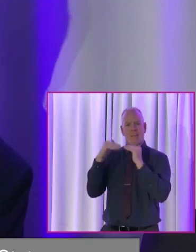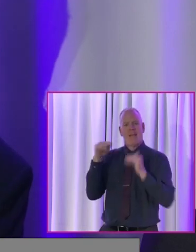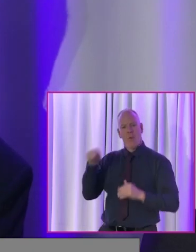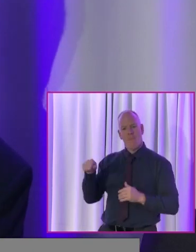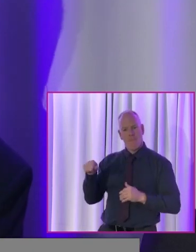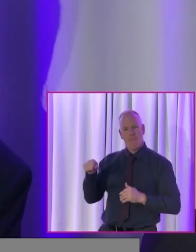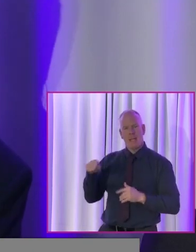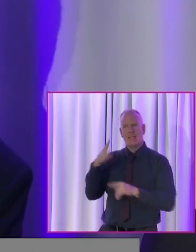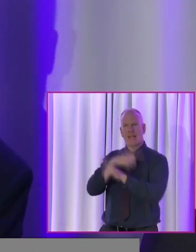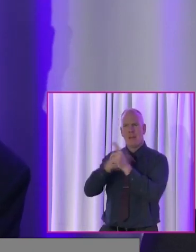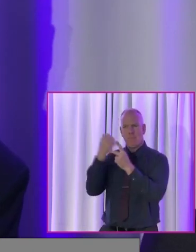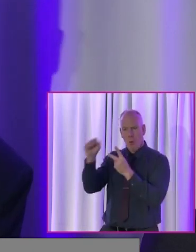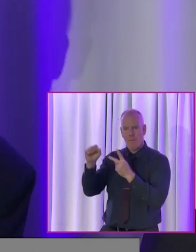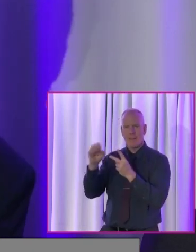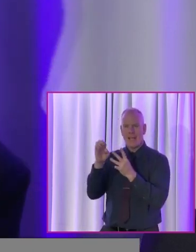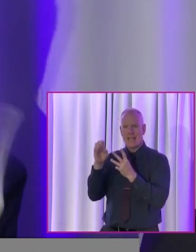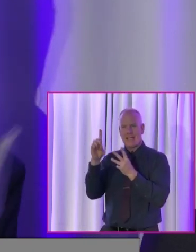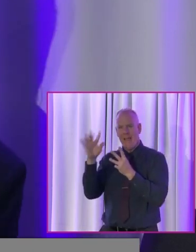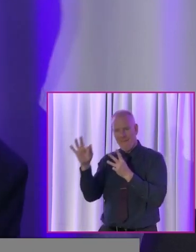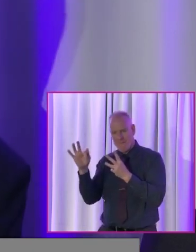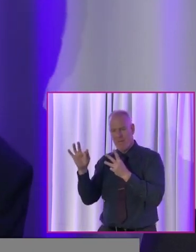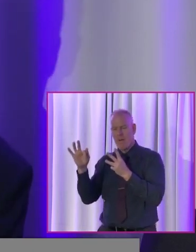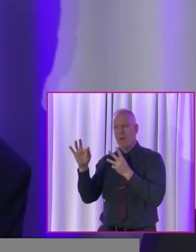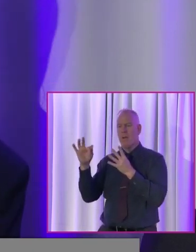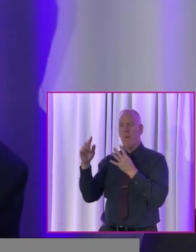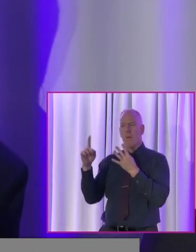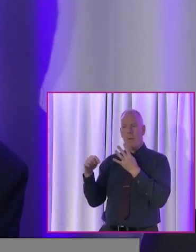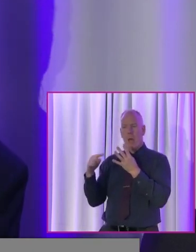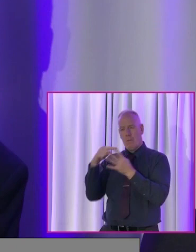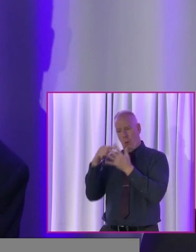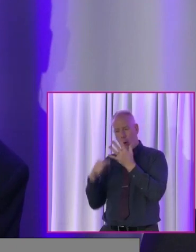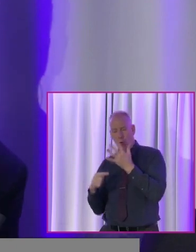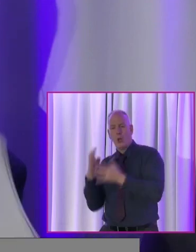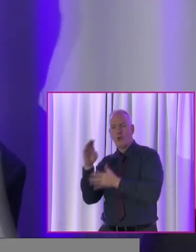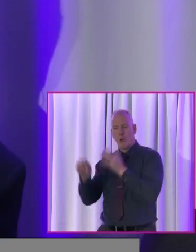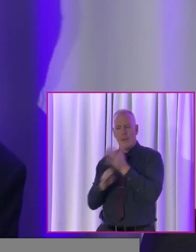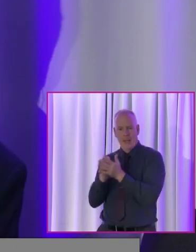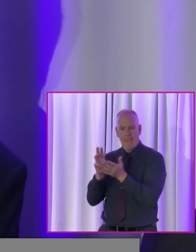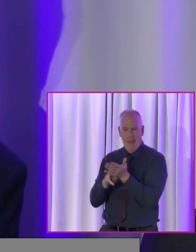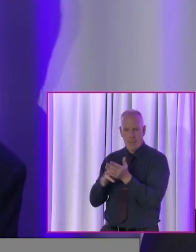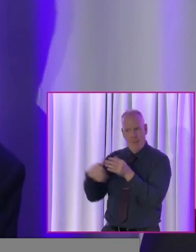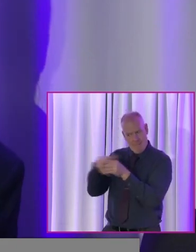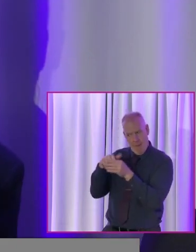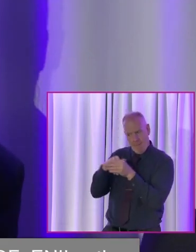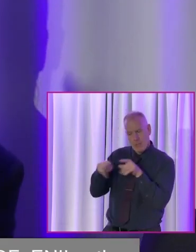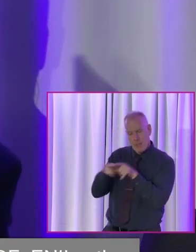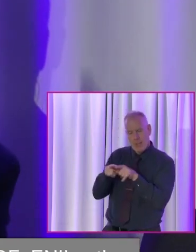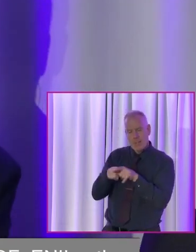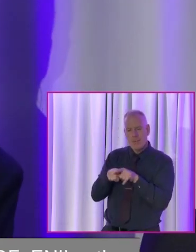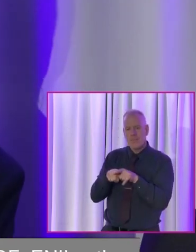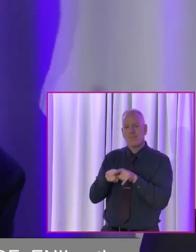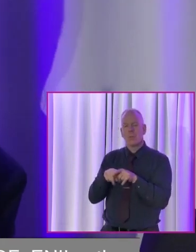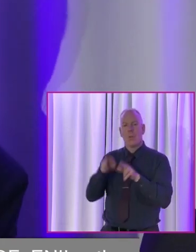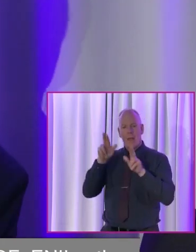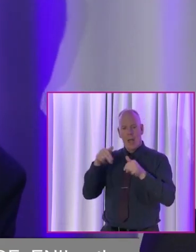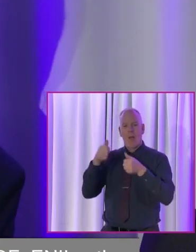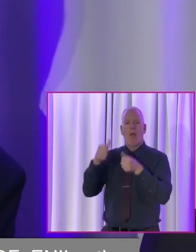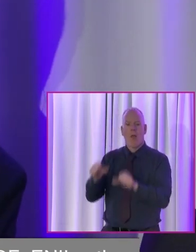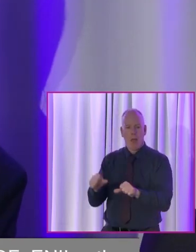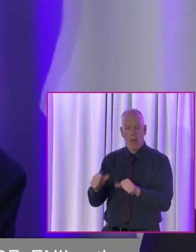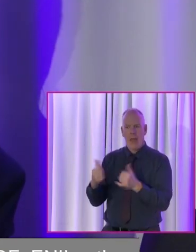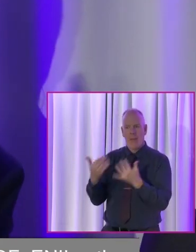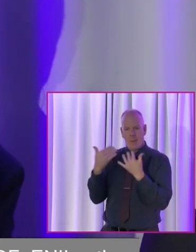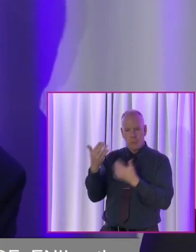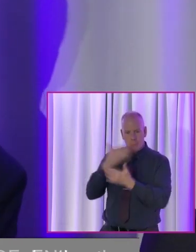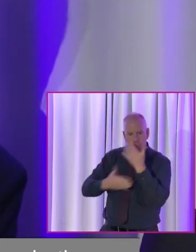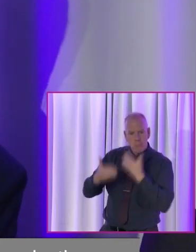the disability movement, EDF, ENIL, other European members and other civil society organizations, we can actually get information